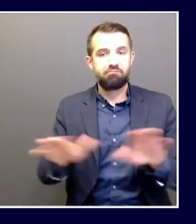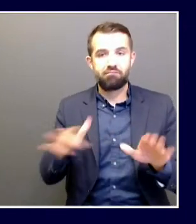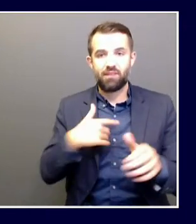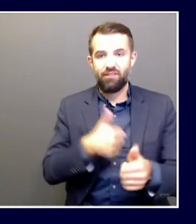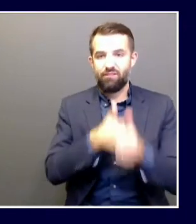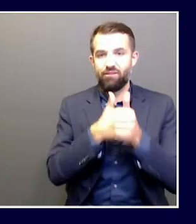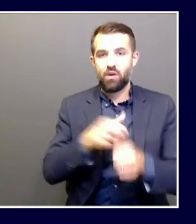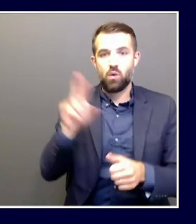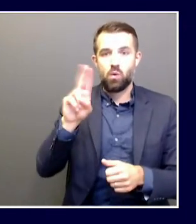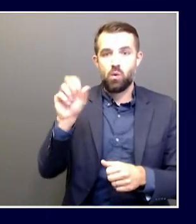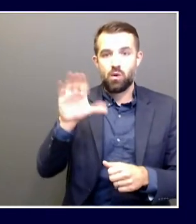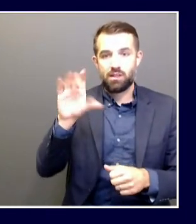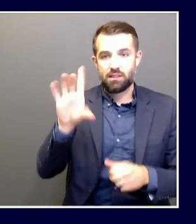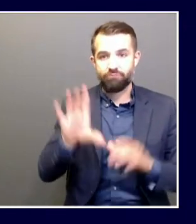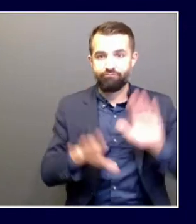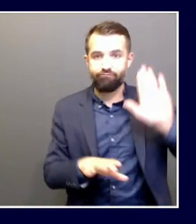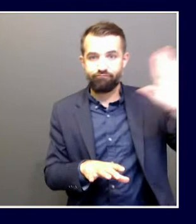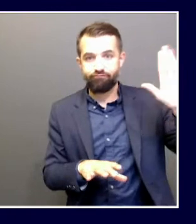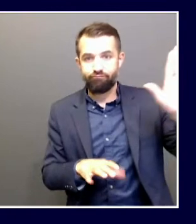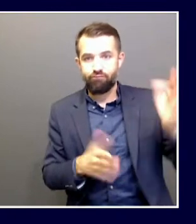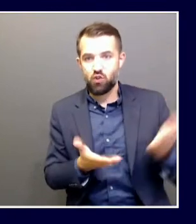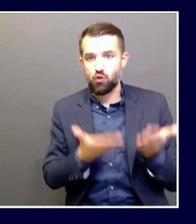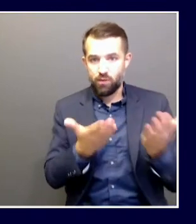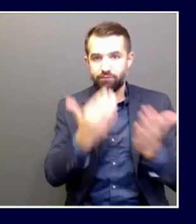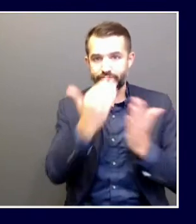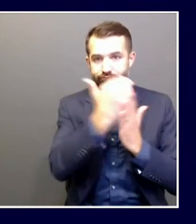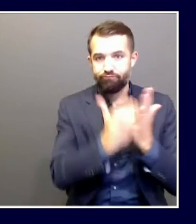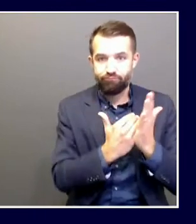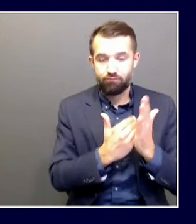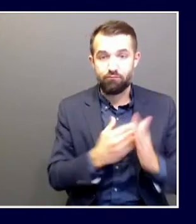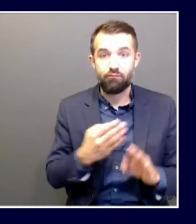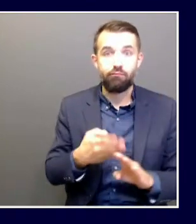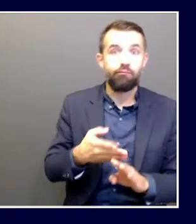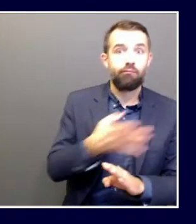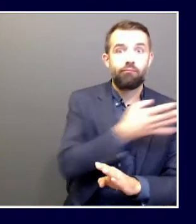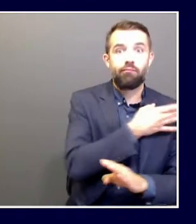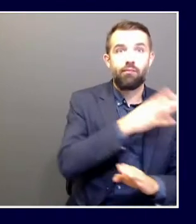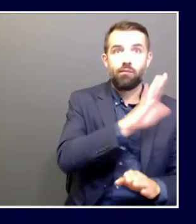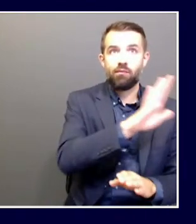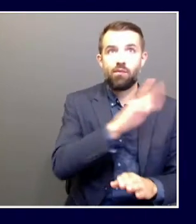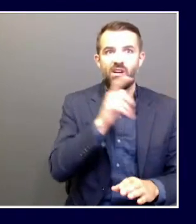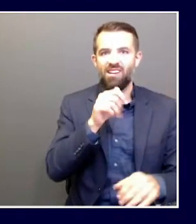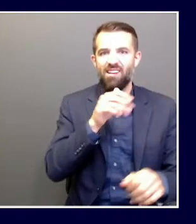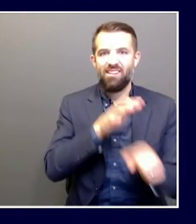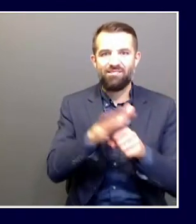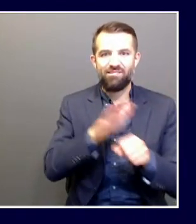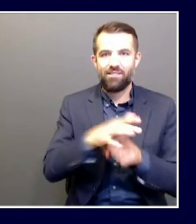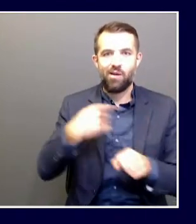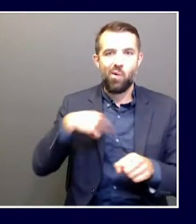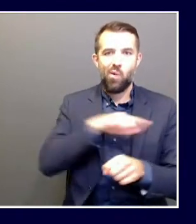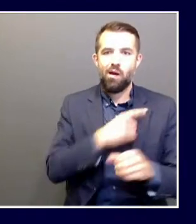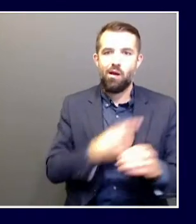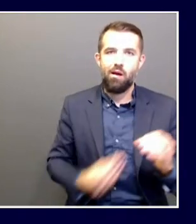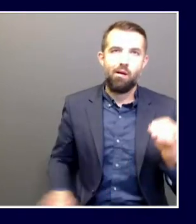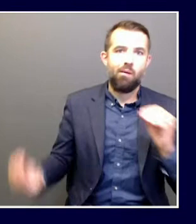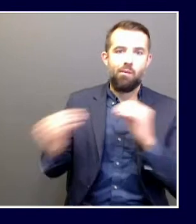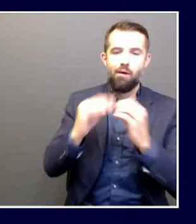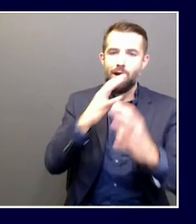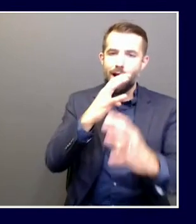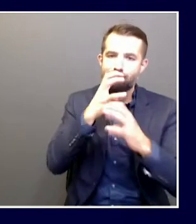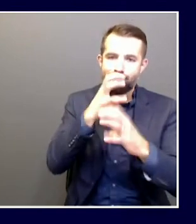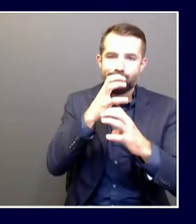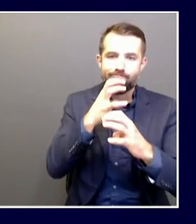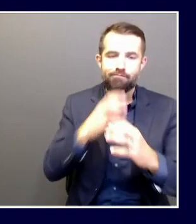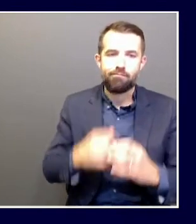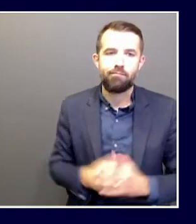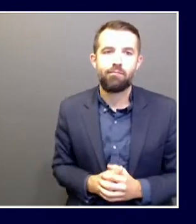up in terms of being responsive and responsible for some of the guidance. So I do urge people who are concerned about Halloween to check